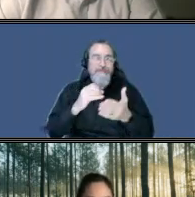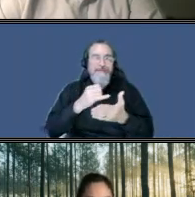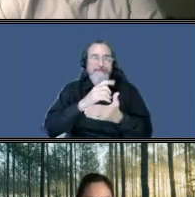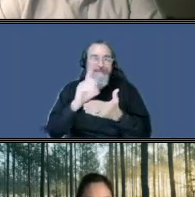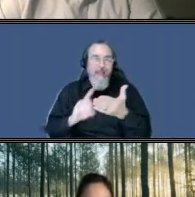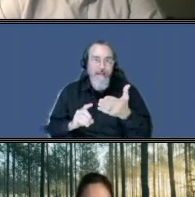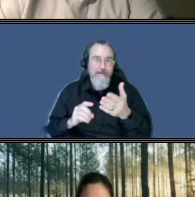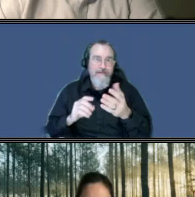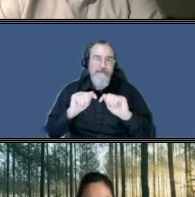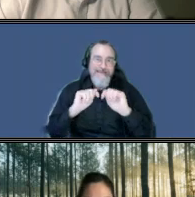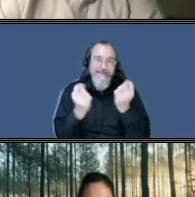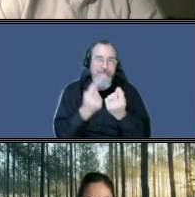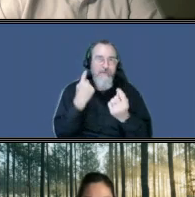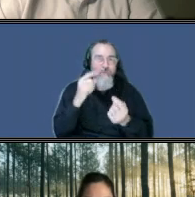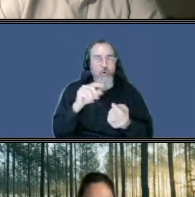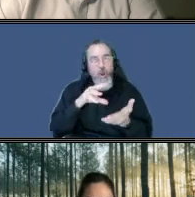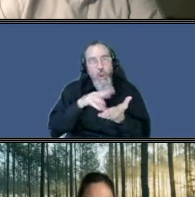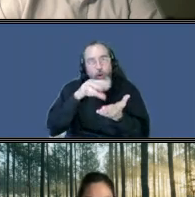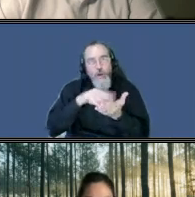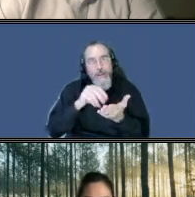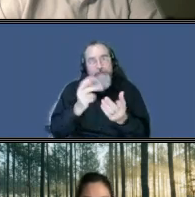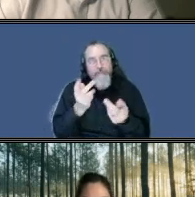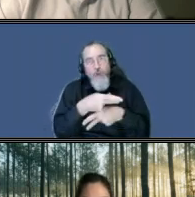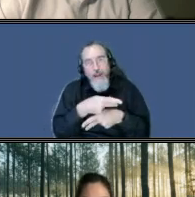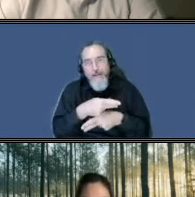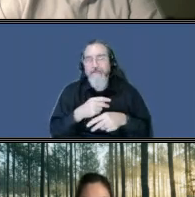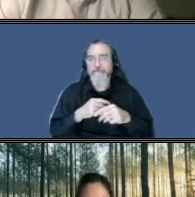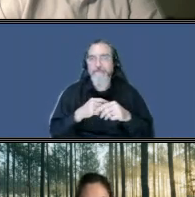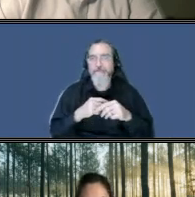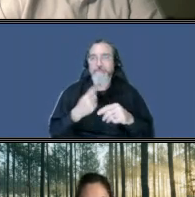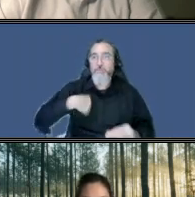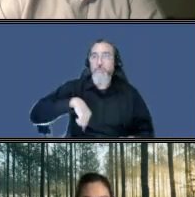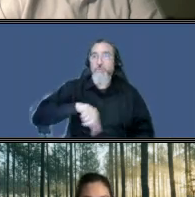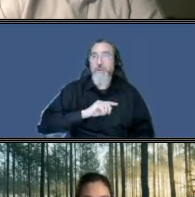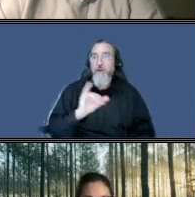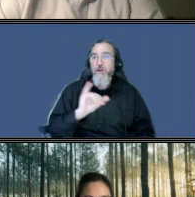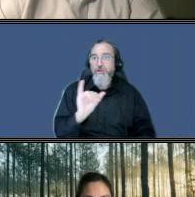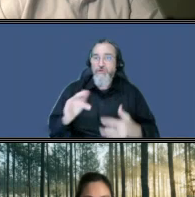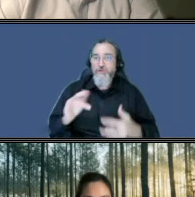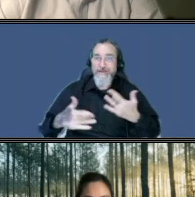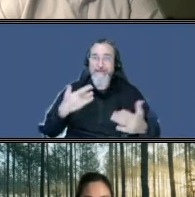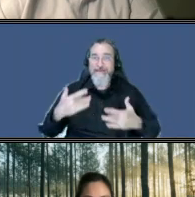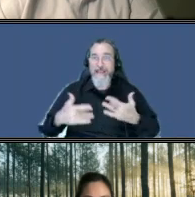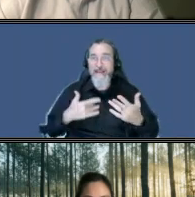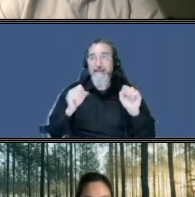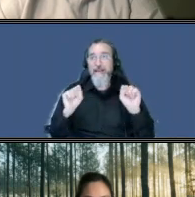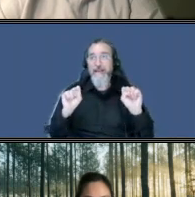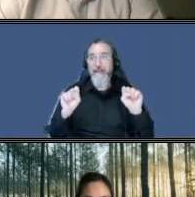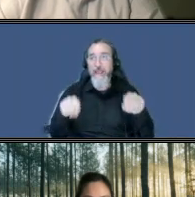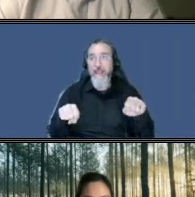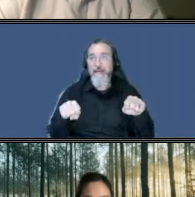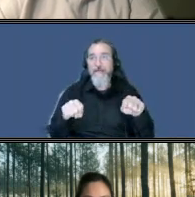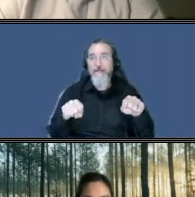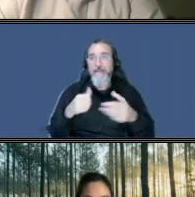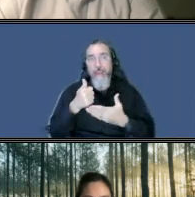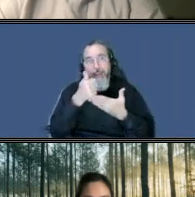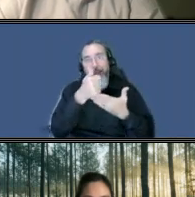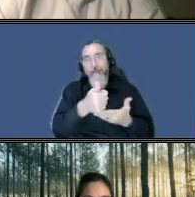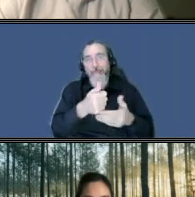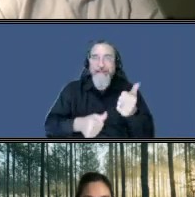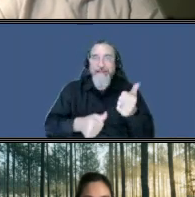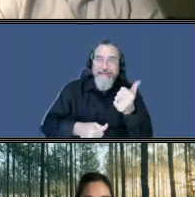products associated with the digital coast. And we are also very excited to be able to help and assist, especially